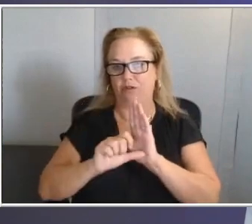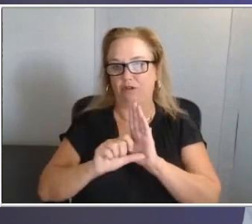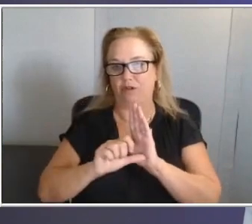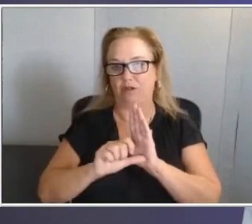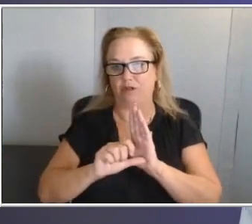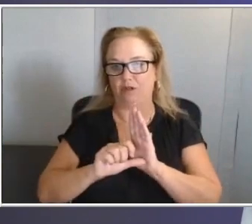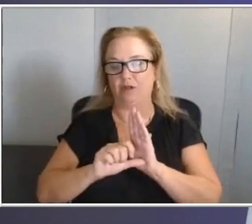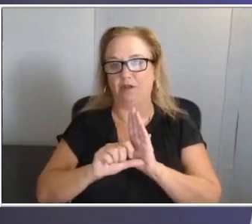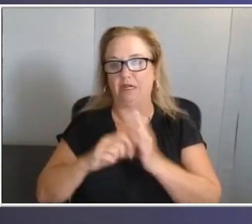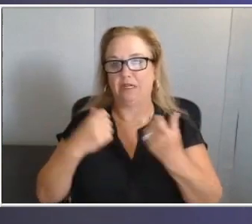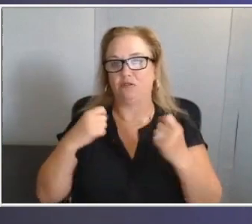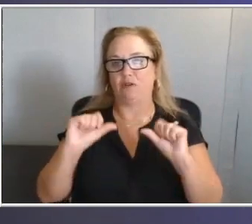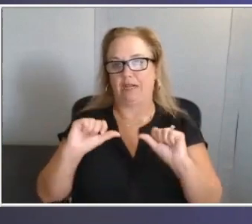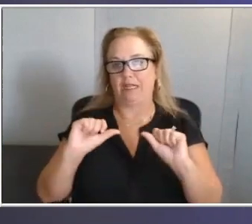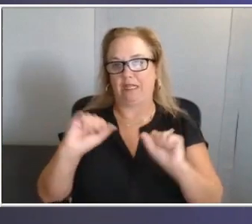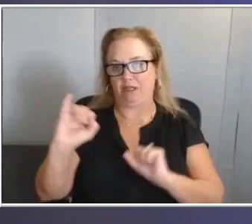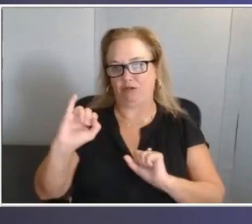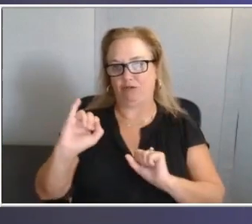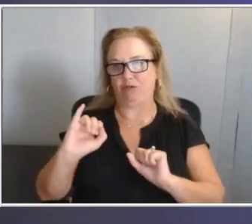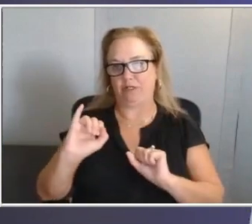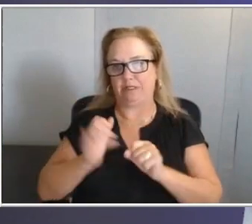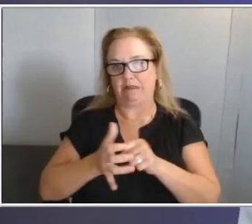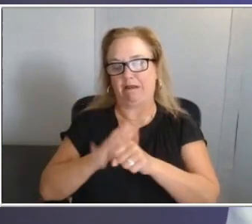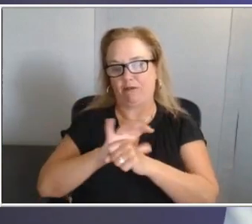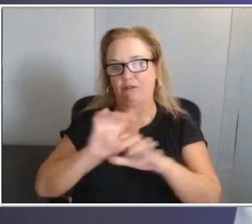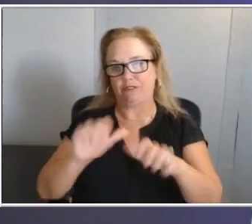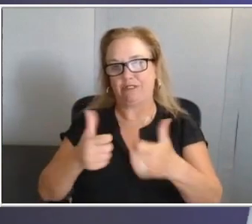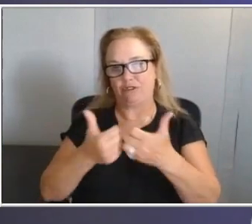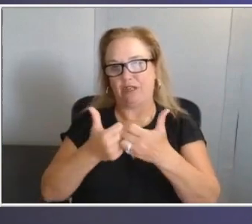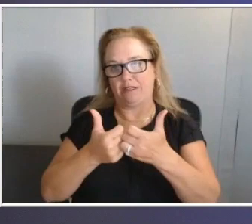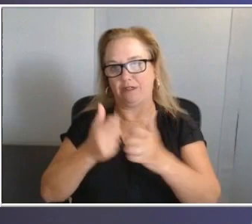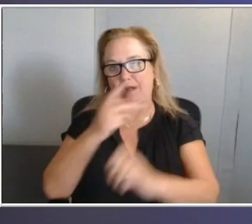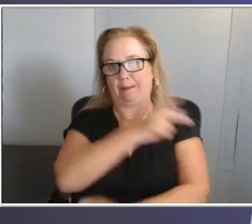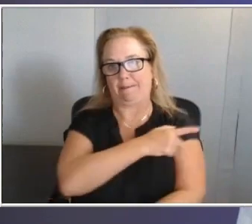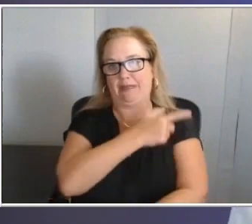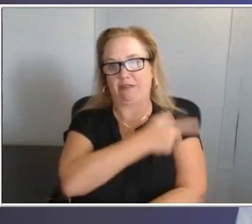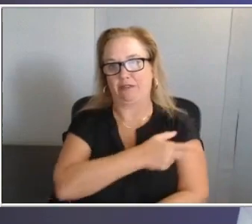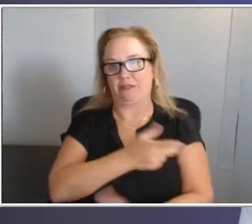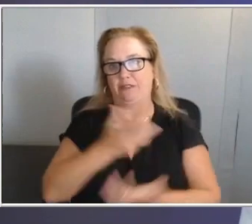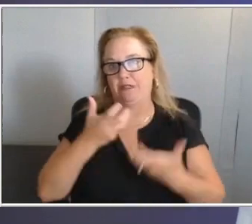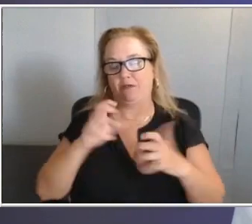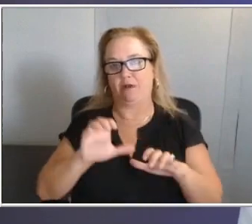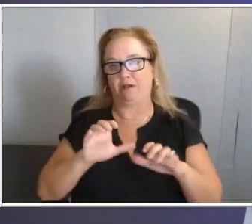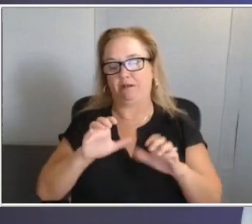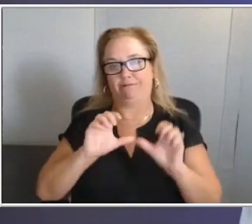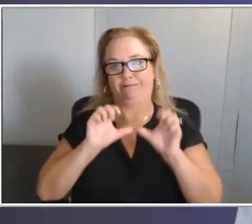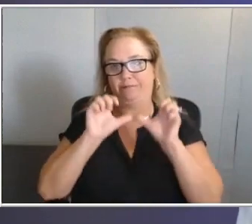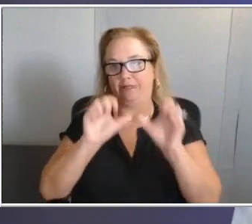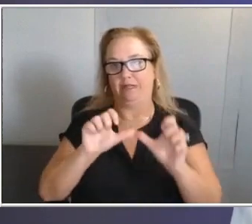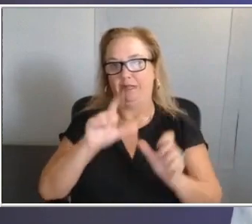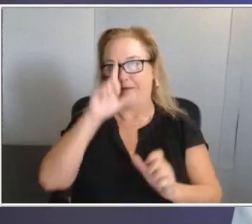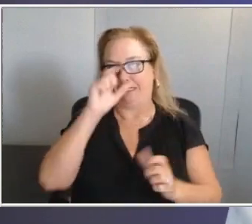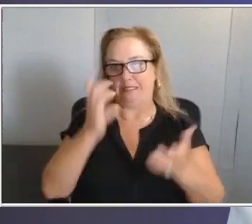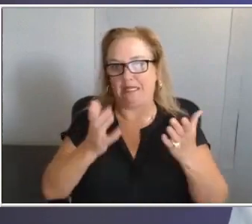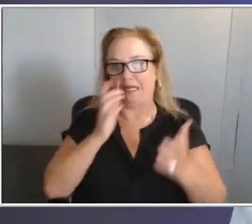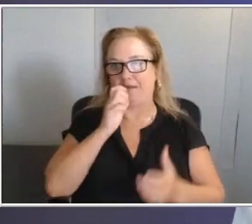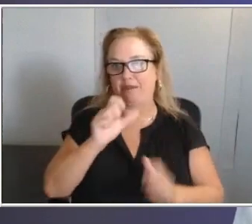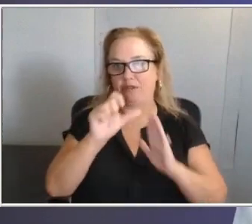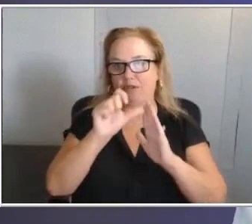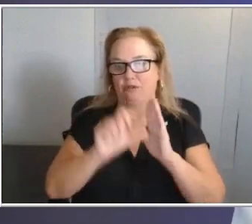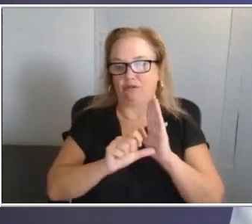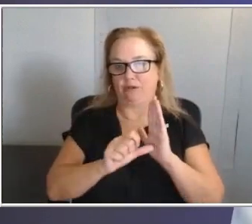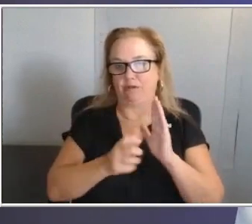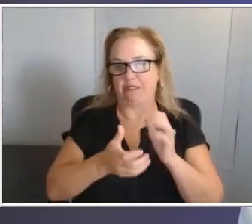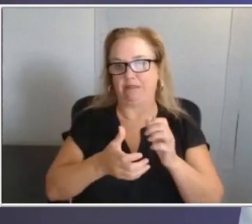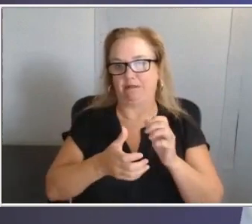Then trying to get insurance coverage is sometimes a challenge. Patients might not even want to pursue it because maybe they didn't have their surgery covered in the first